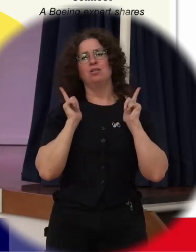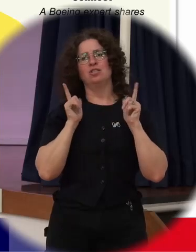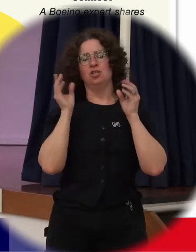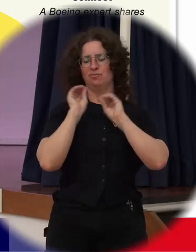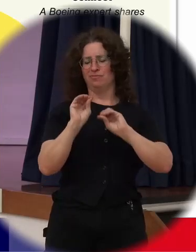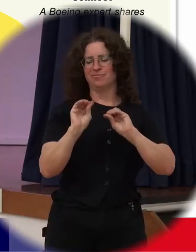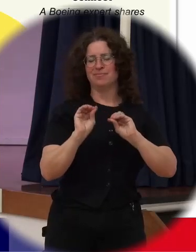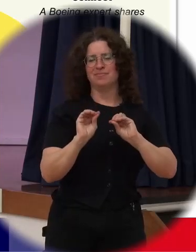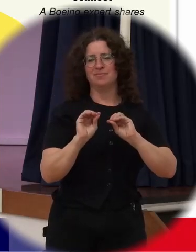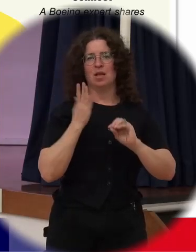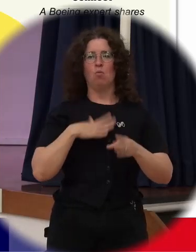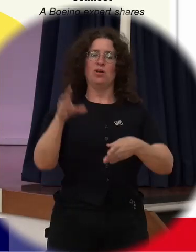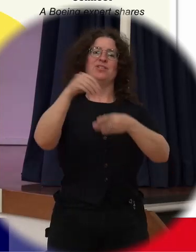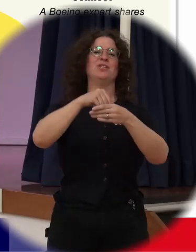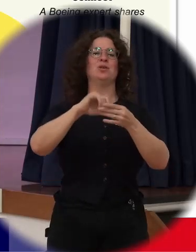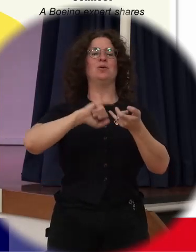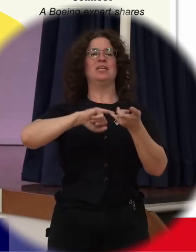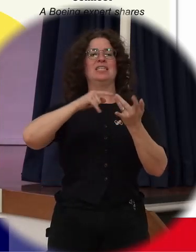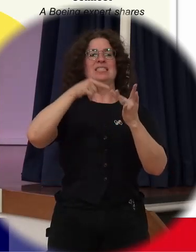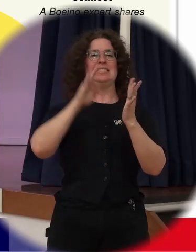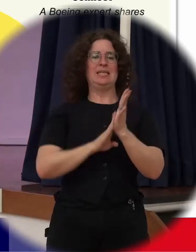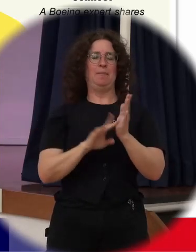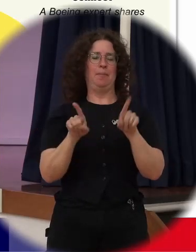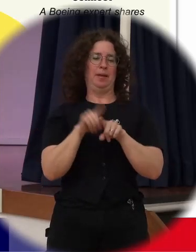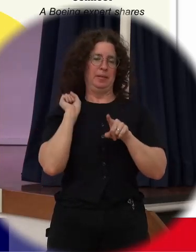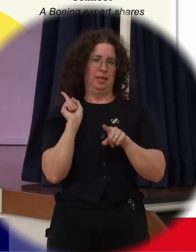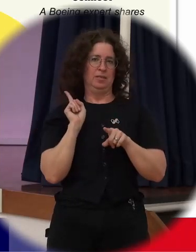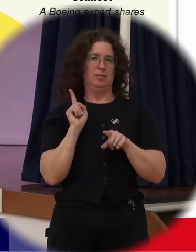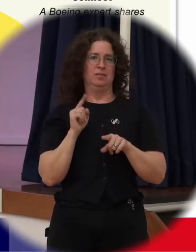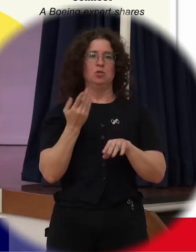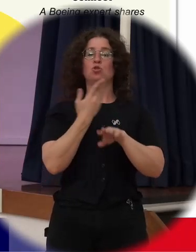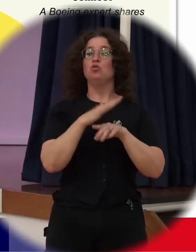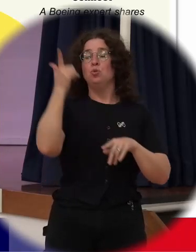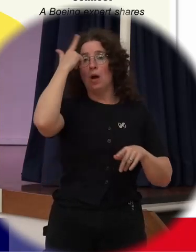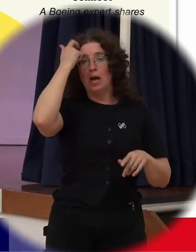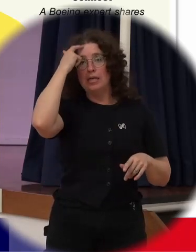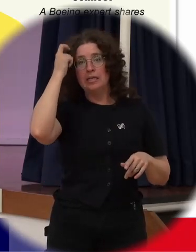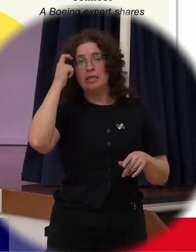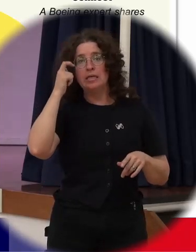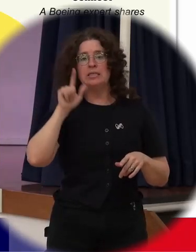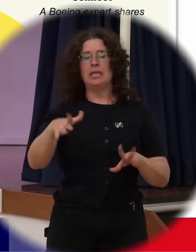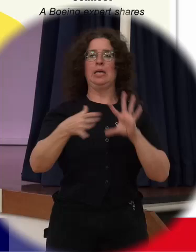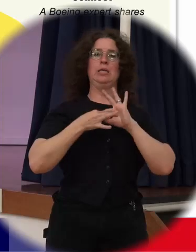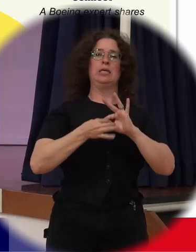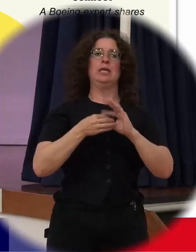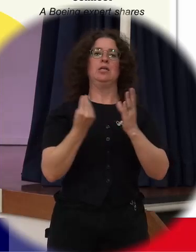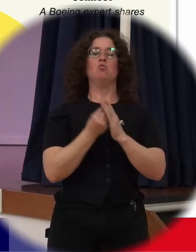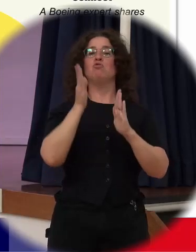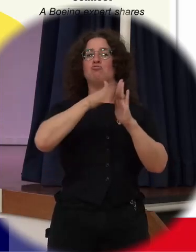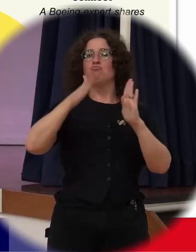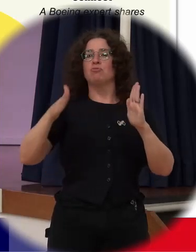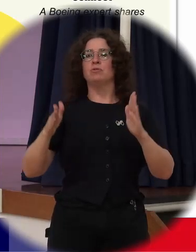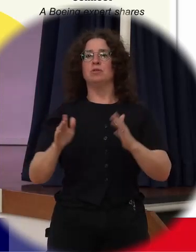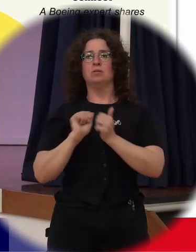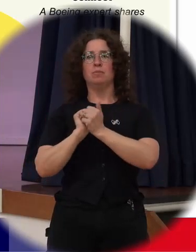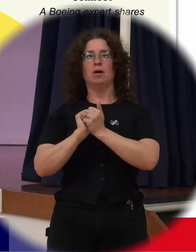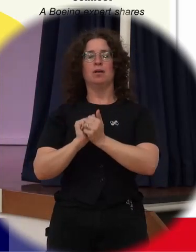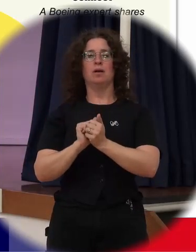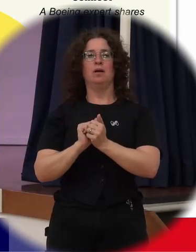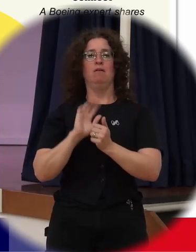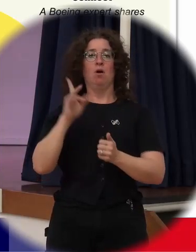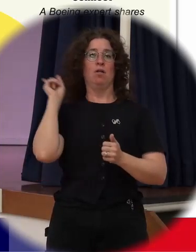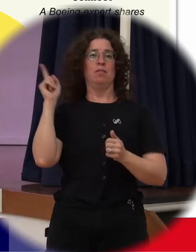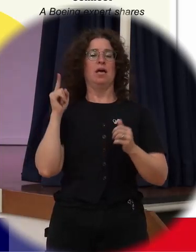in. Where a lecturer introduces new concepts, they connect with them through an industry partner. In this scenario, we had Boeing as an industry